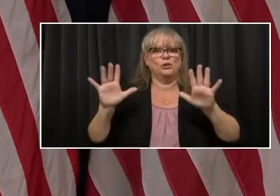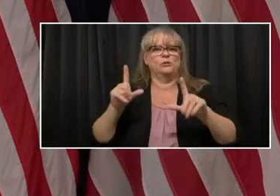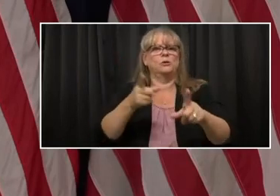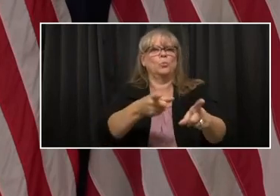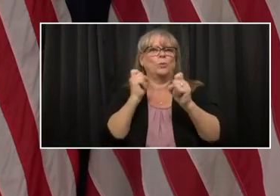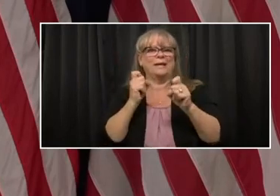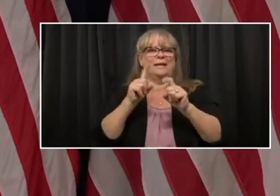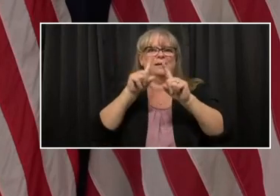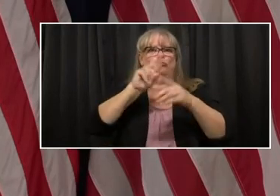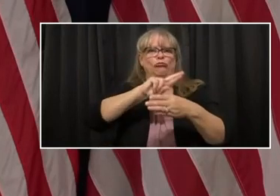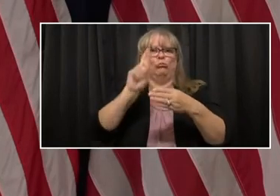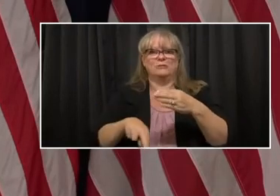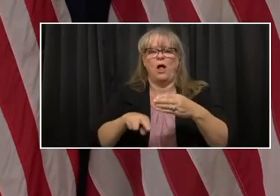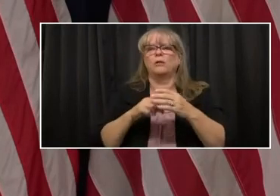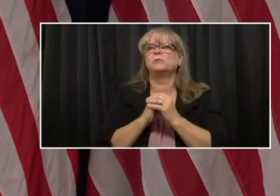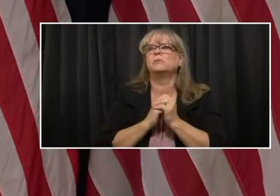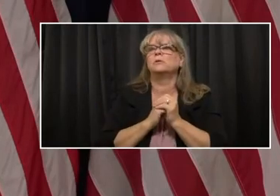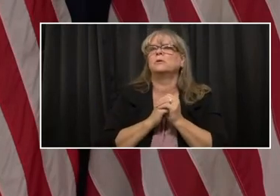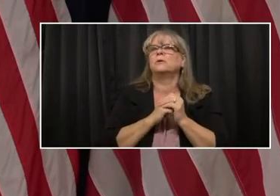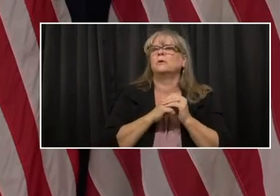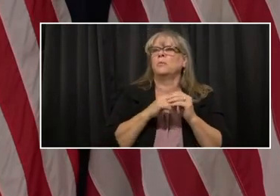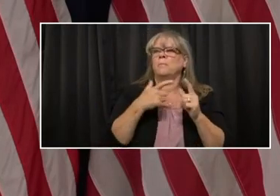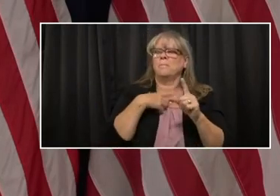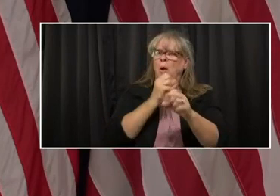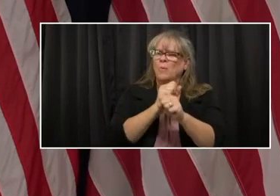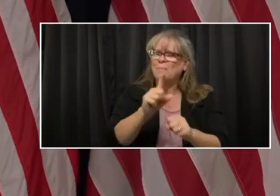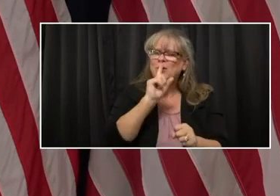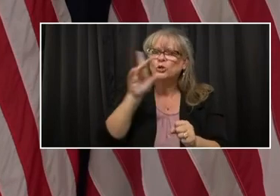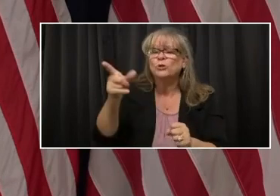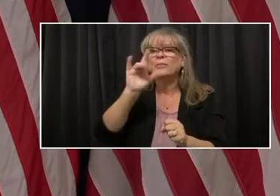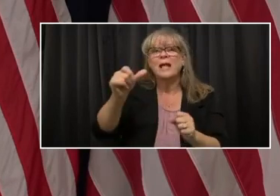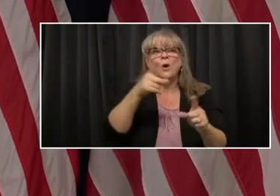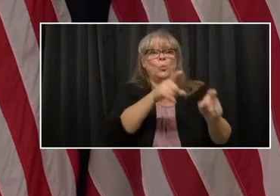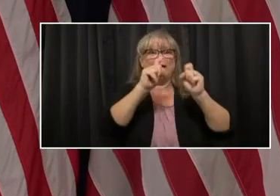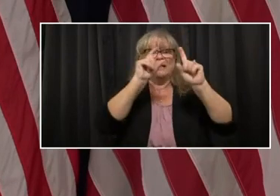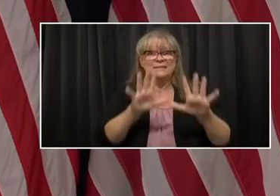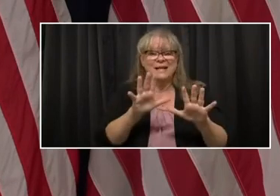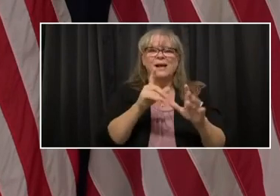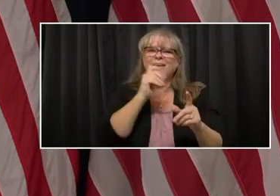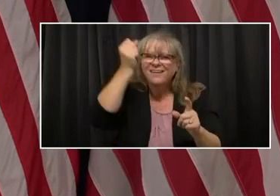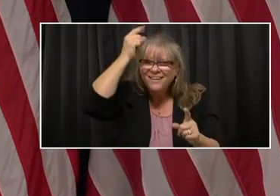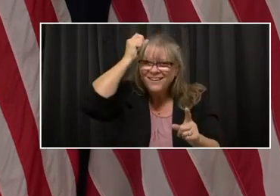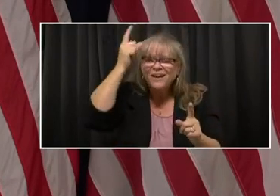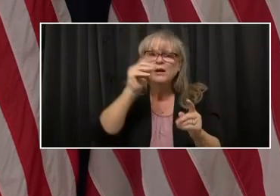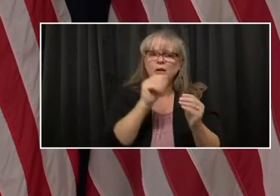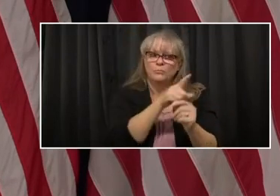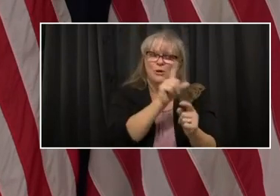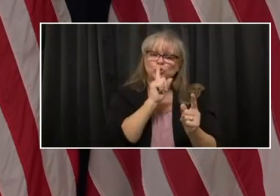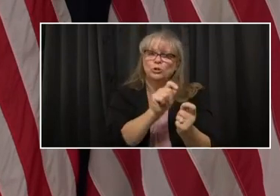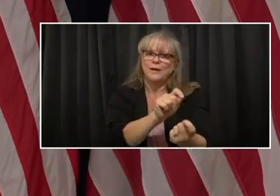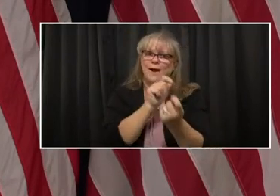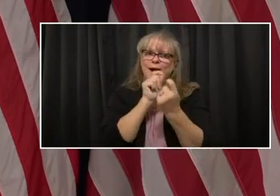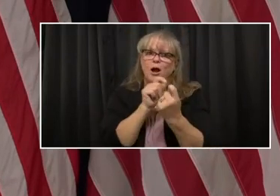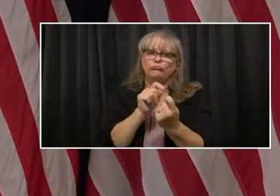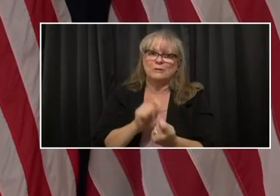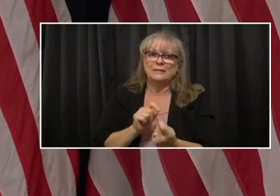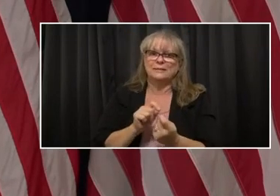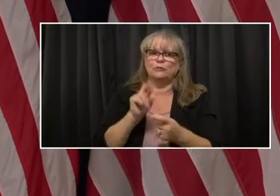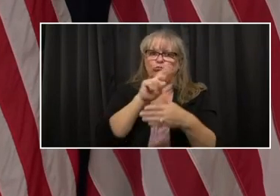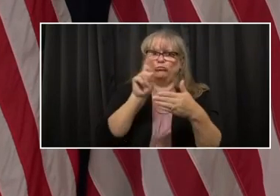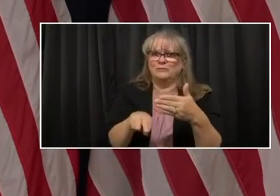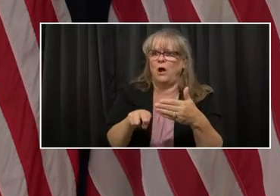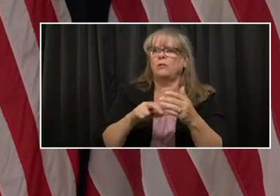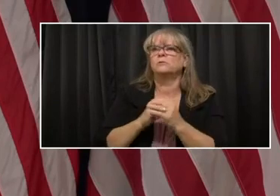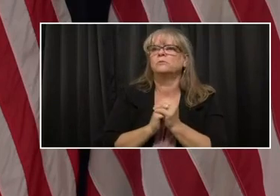that the accuracy is there. Part of the problem with the Abbott tests, which we still deploy, is they have a